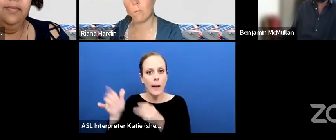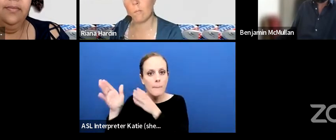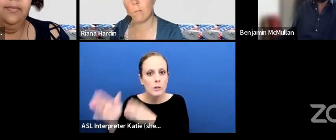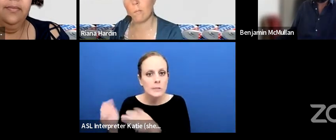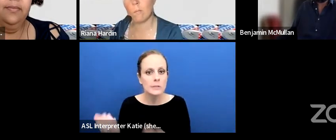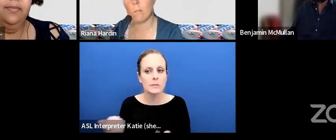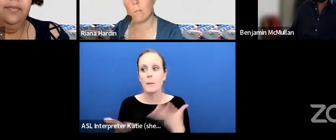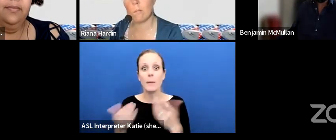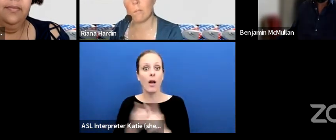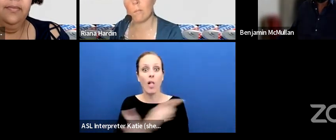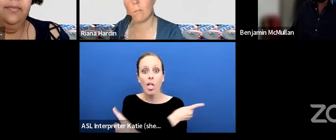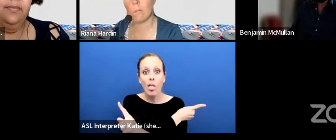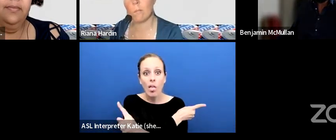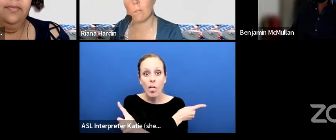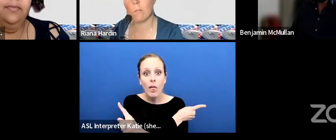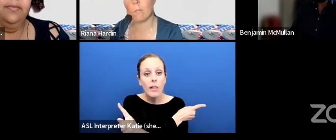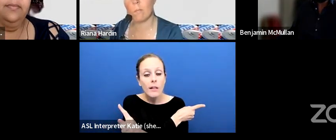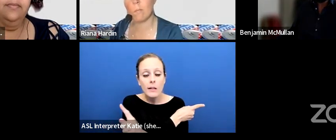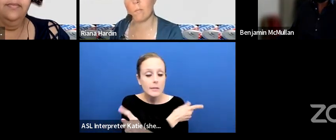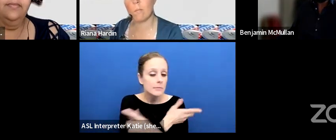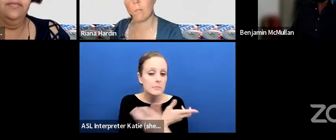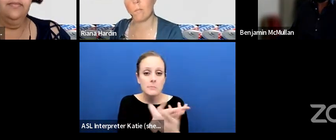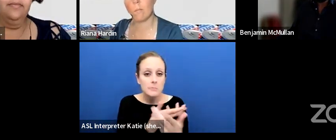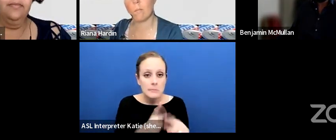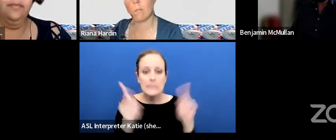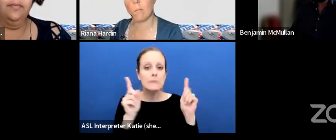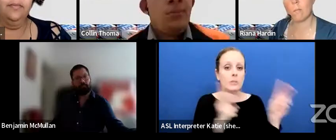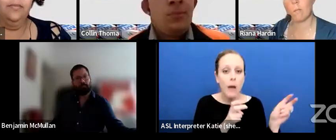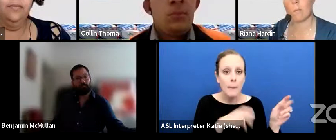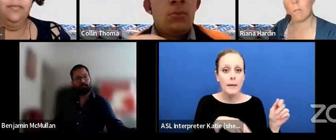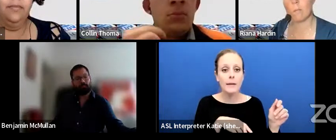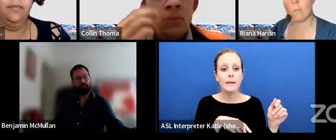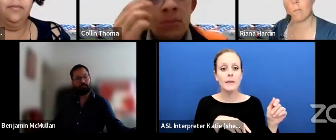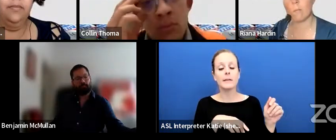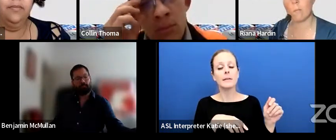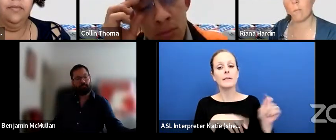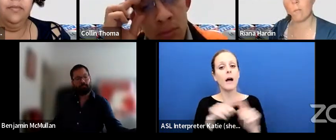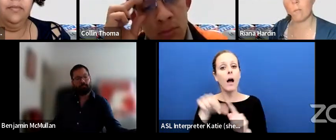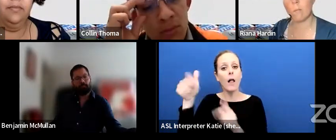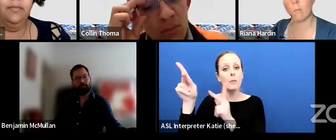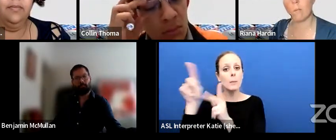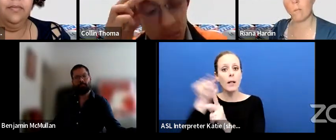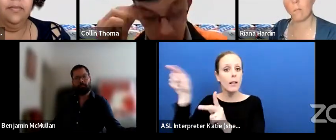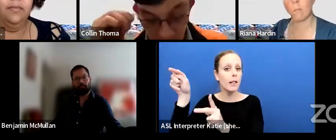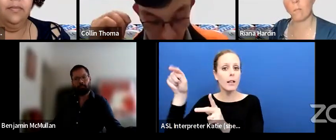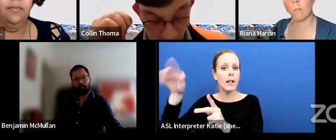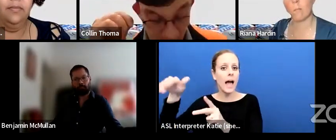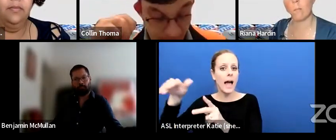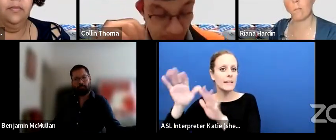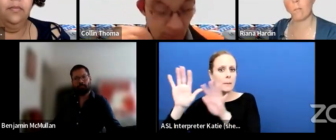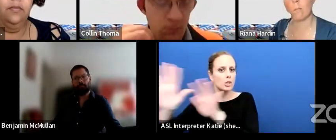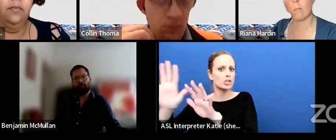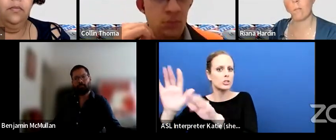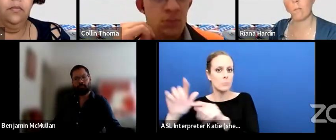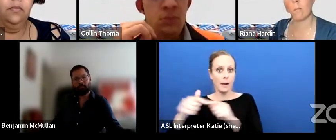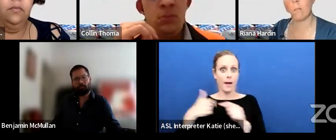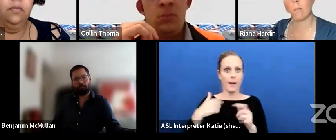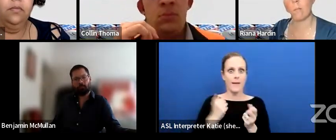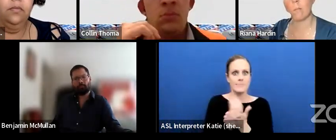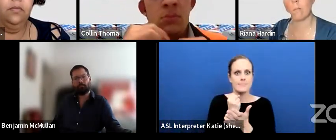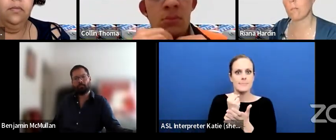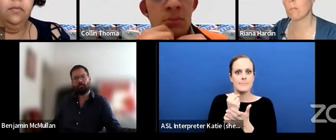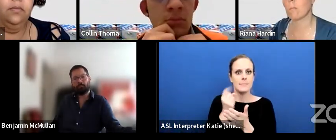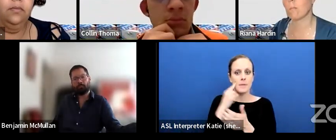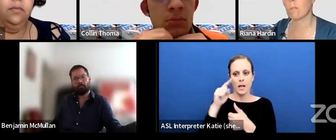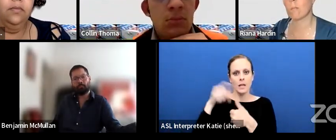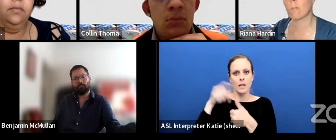is way off on the sideline, that other people haven't been able to push so much, but I can because I've got all